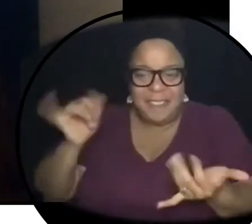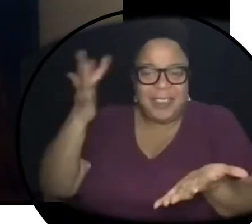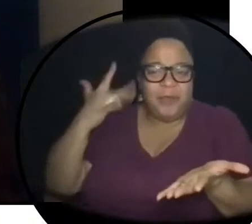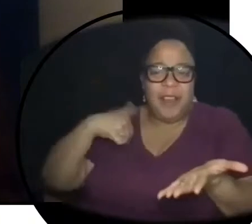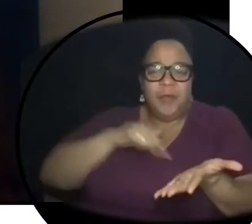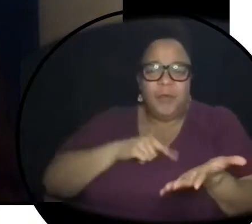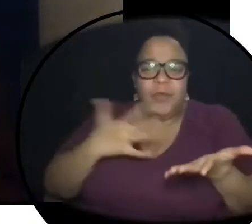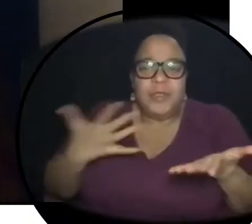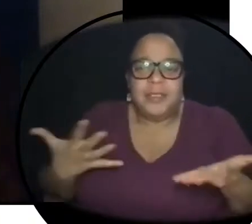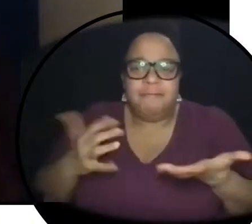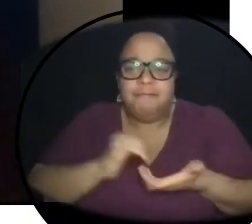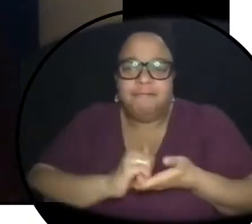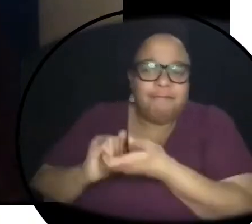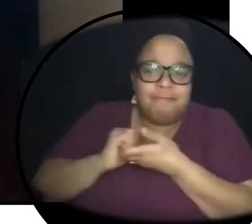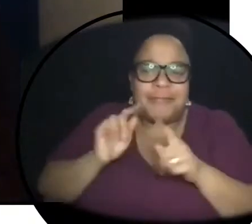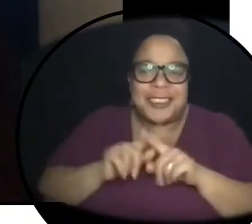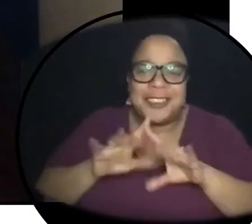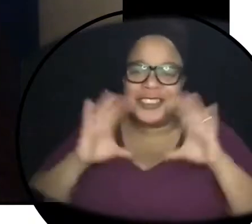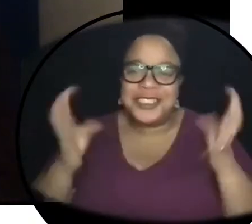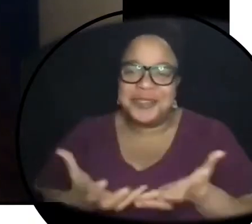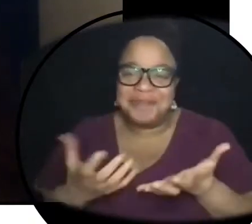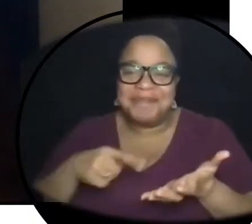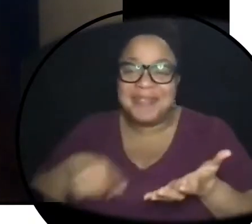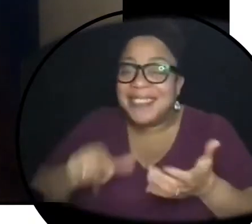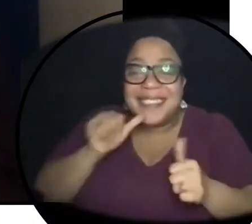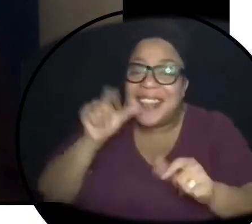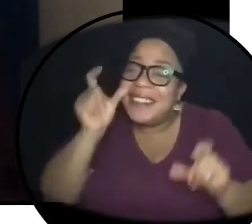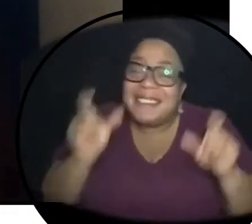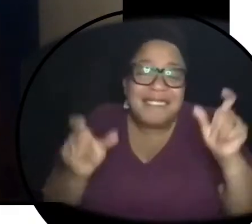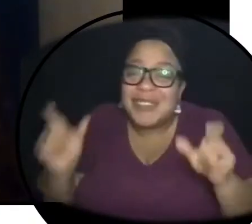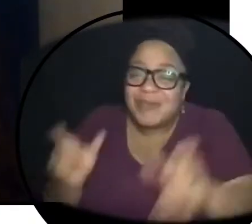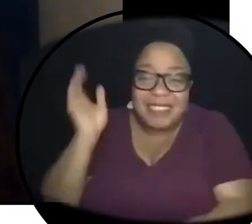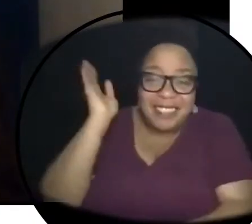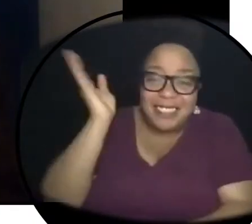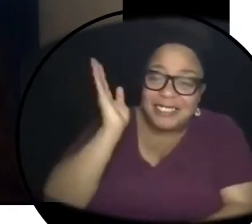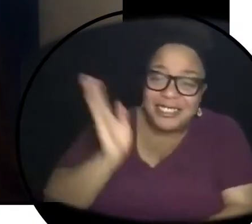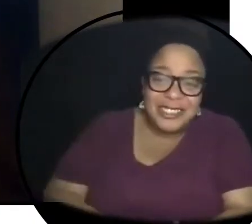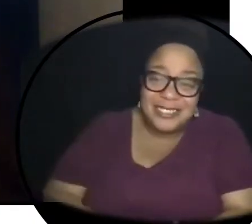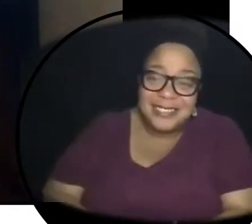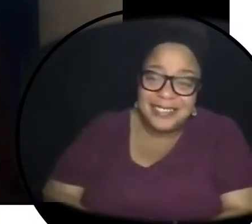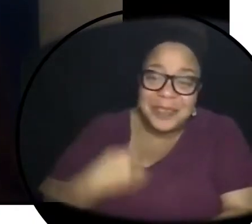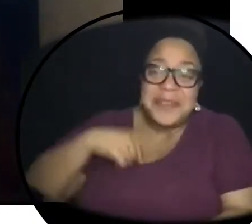collaborations and invite unlikely collaborations of